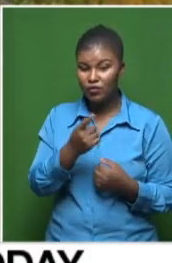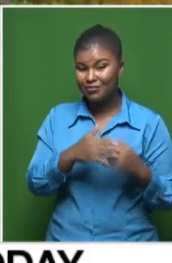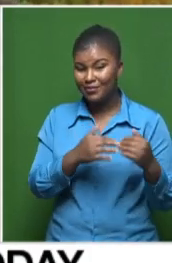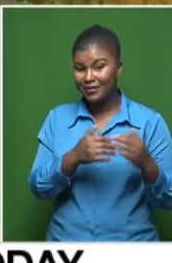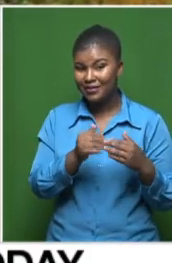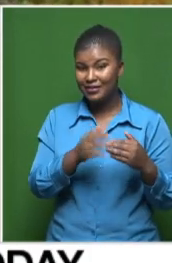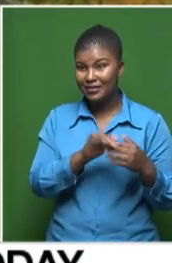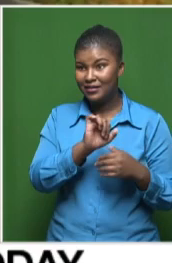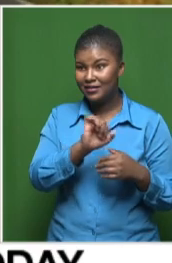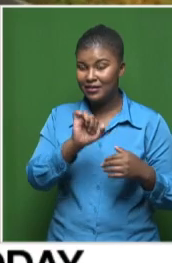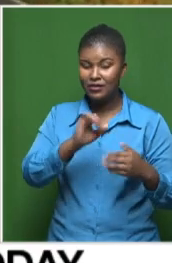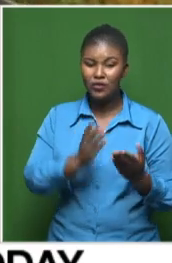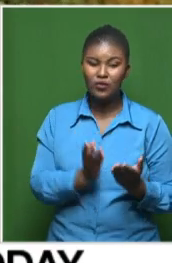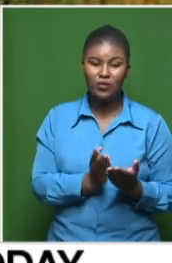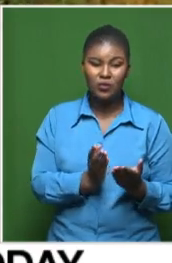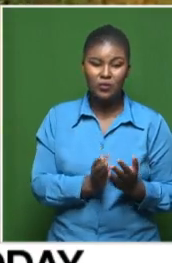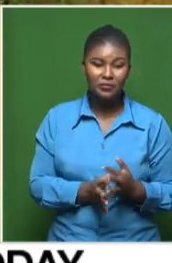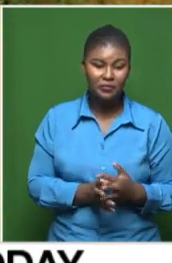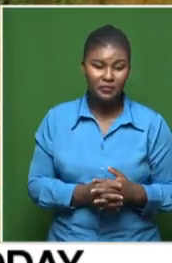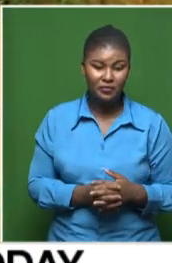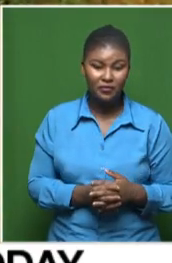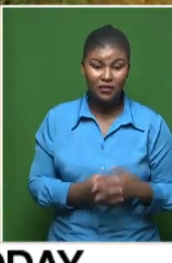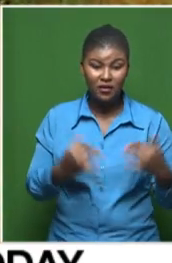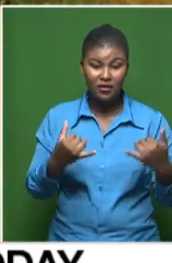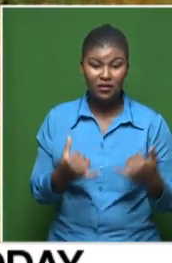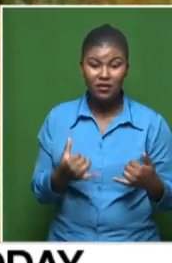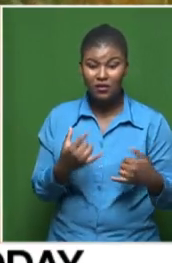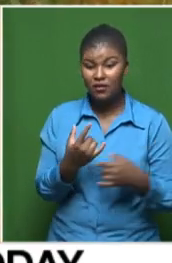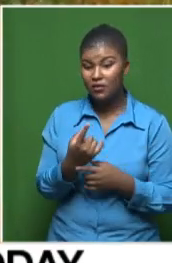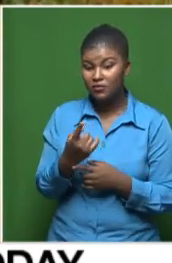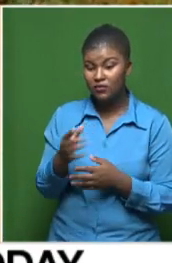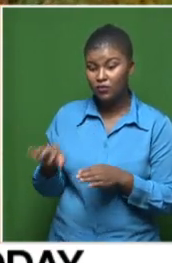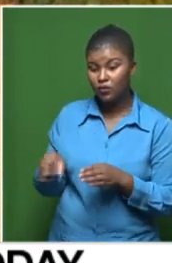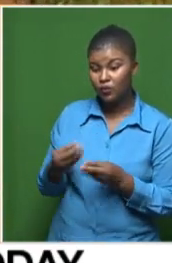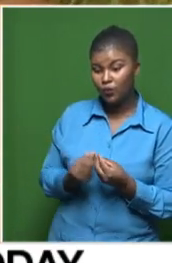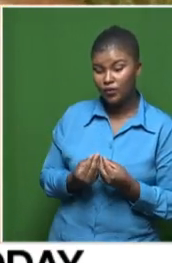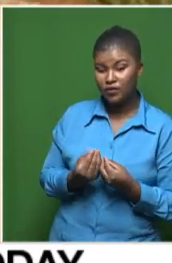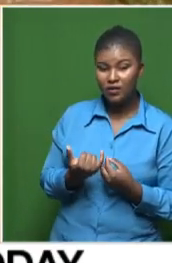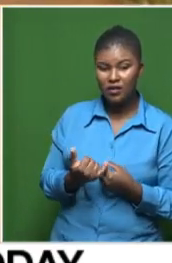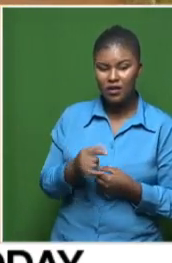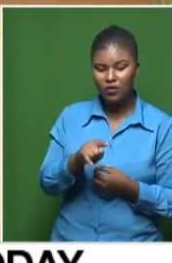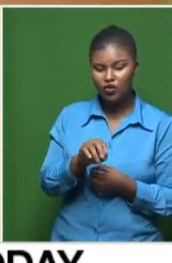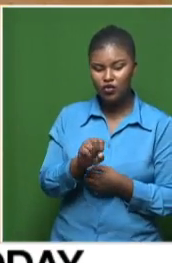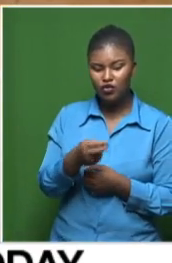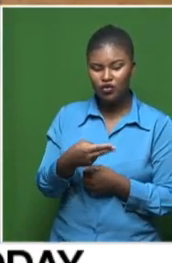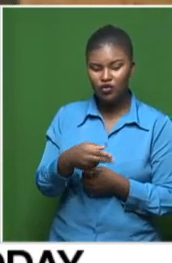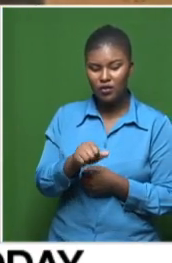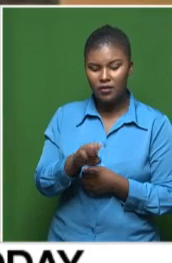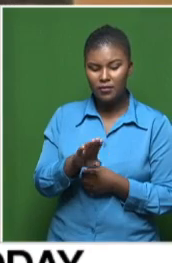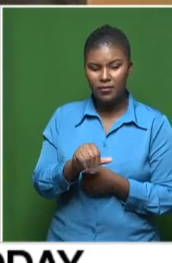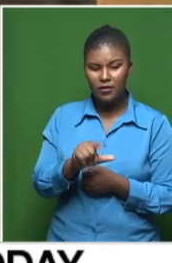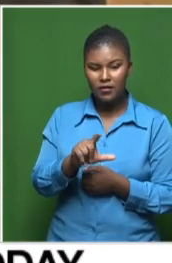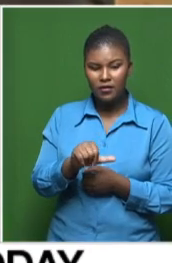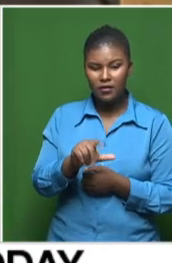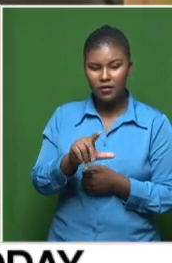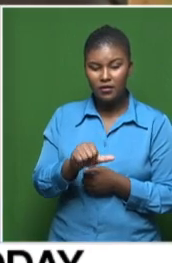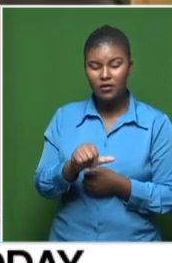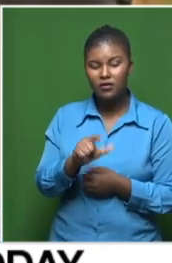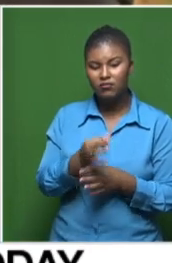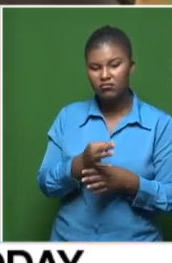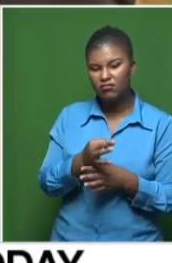infrastructure, quite naturally. And now one of them joins me here, Mr. Chabalala, who is